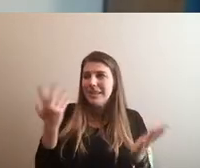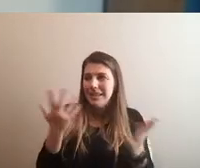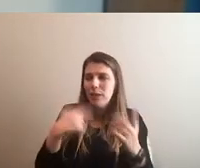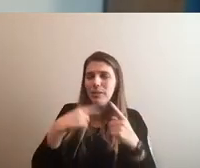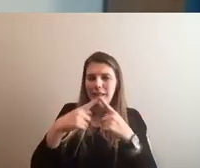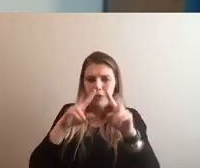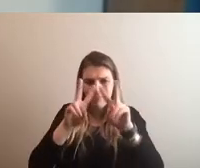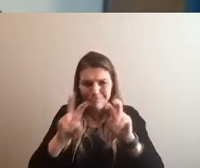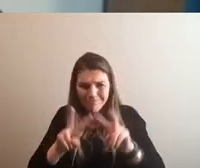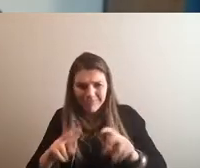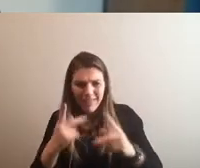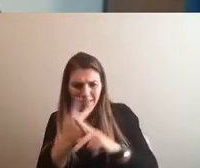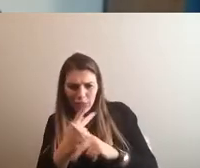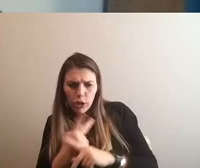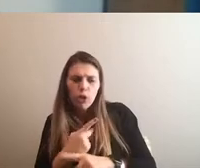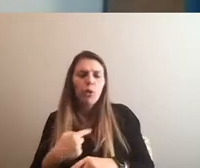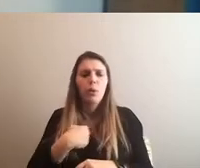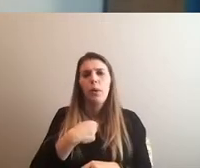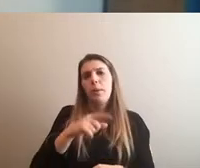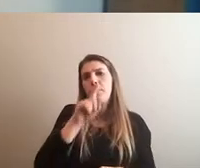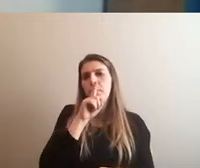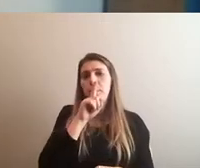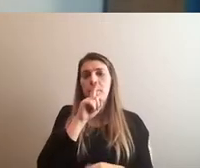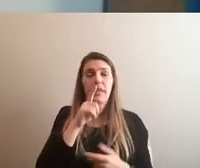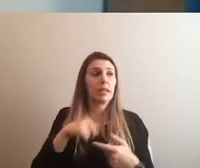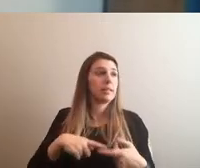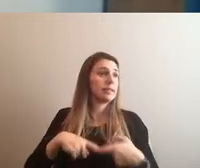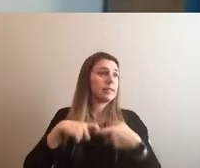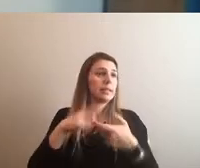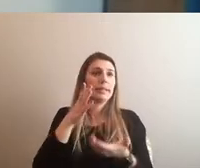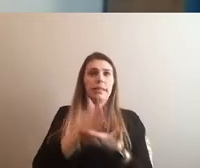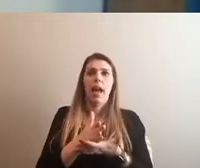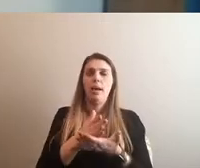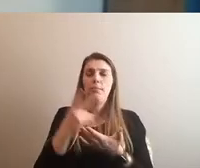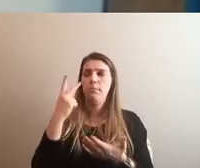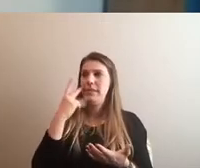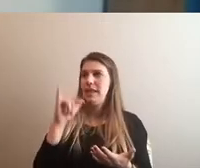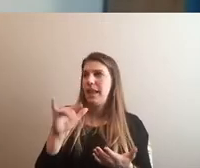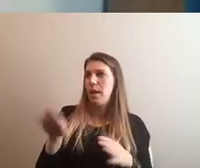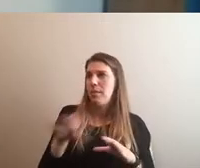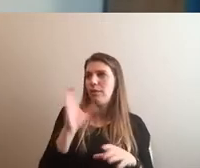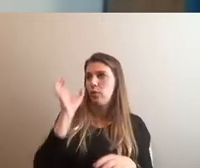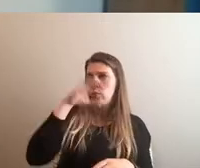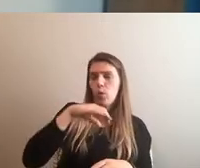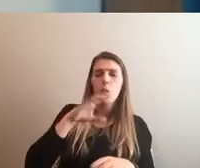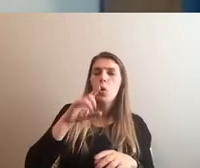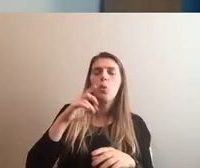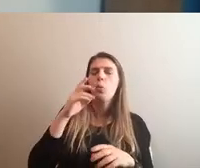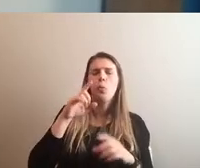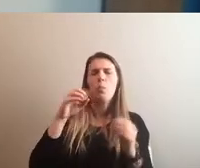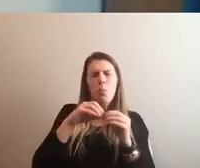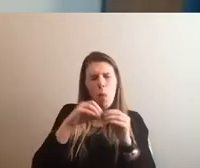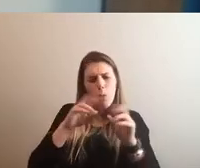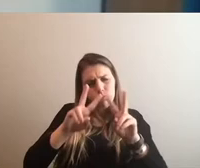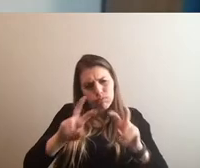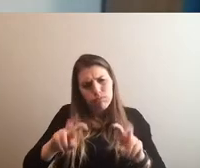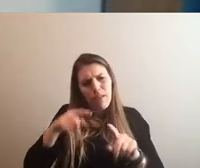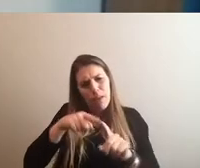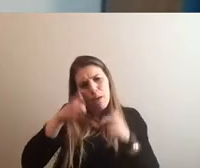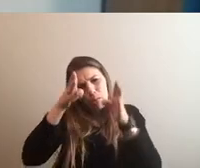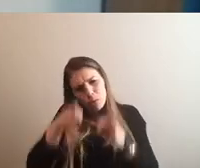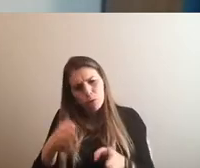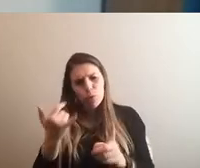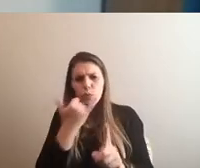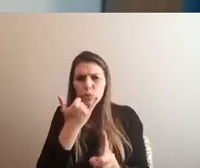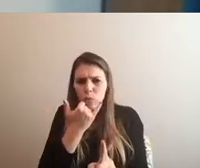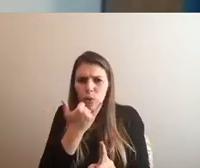out, and we're not going to just stop because we see an unusual behavior, but we're going to look beyond that to see you as a patient, would be